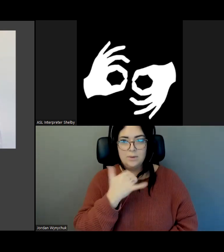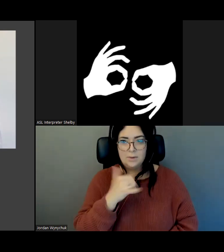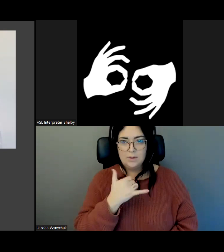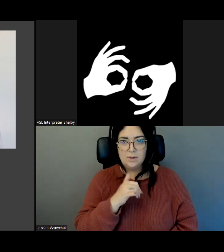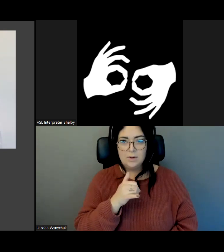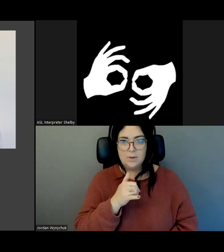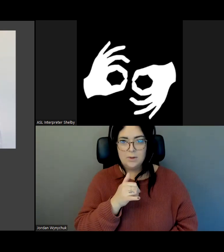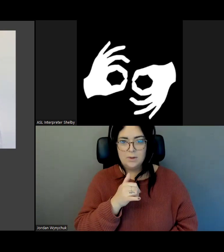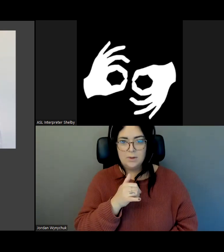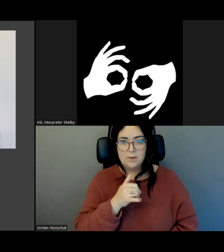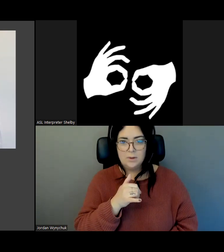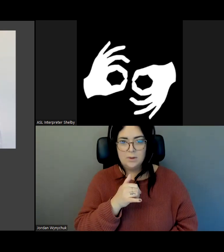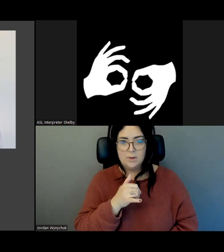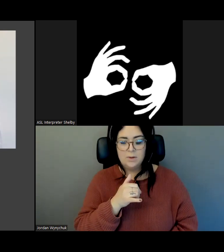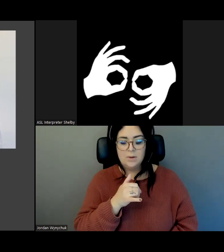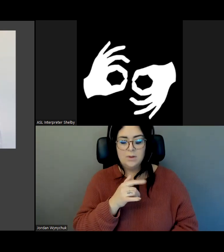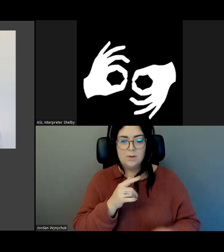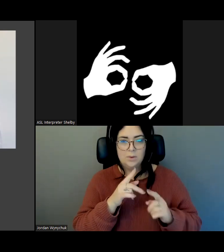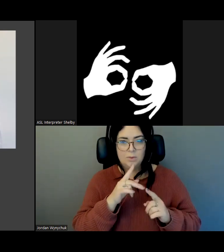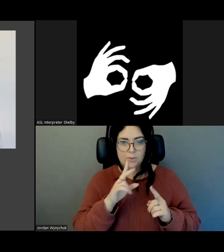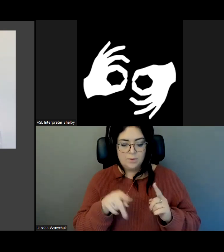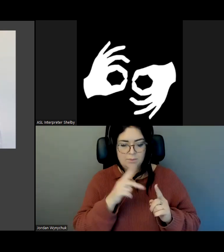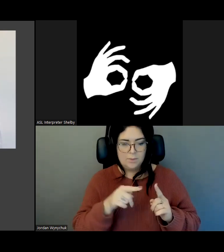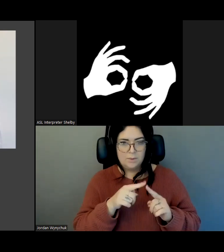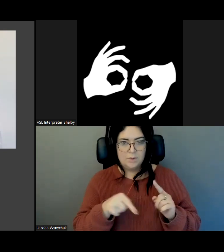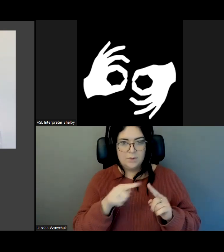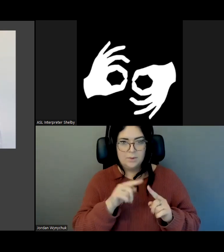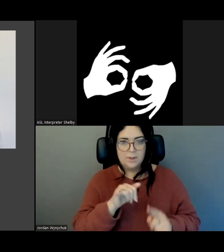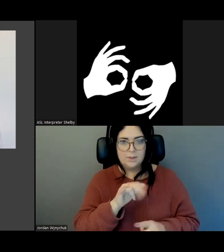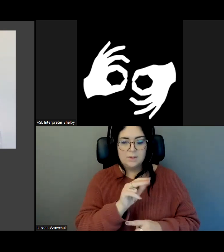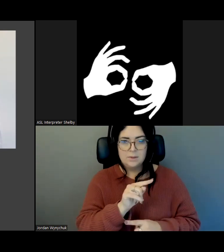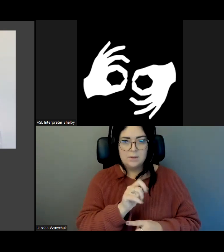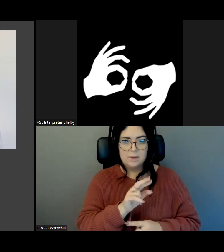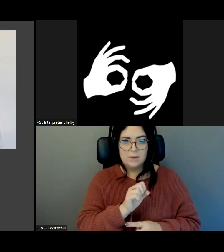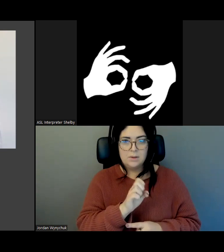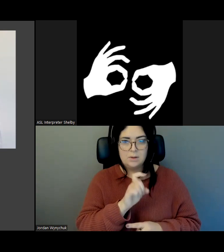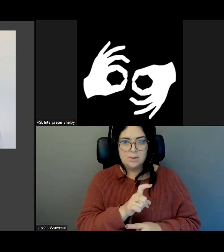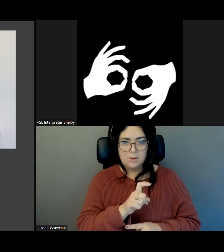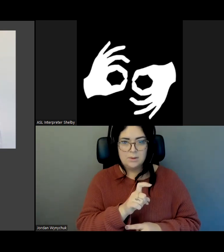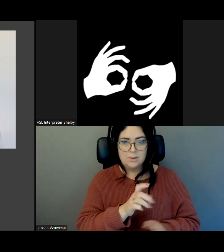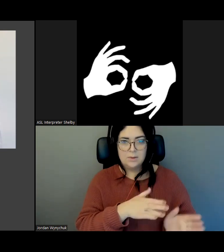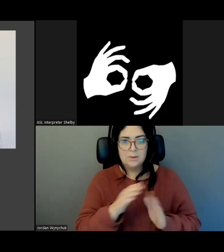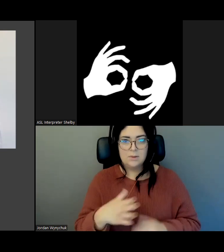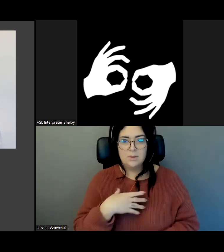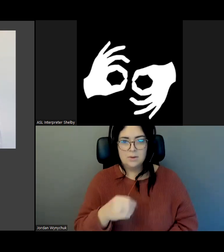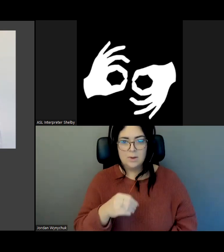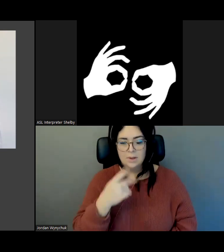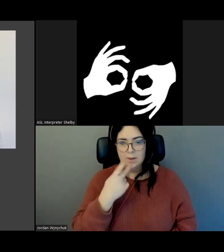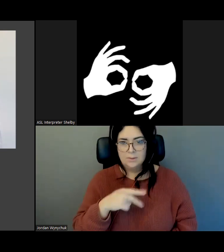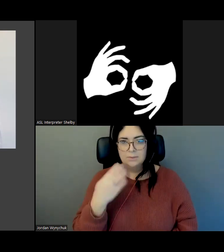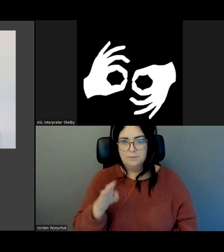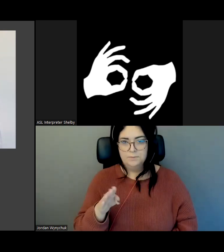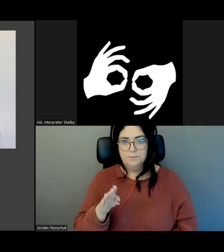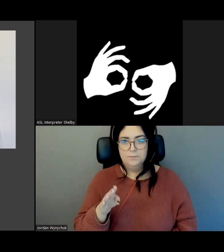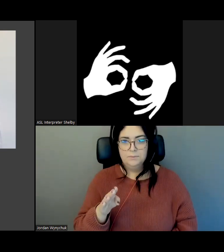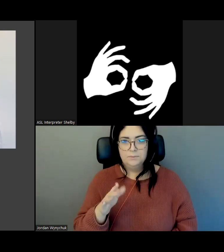the purple circle represents the intersex community. The white, pink, and blue,